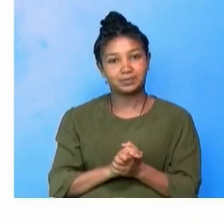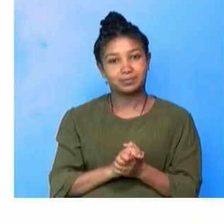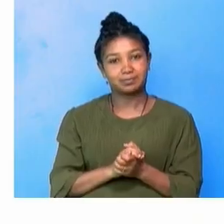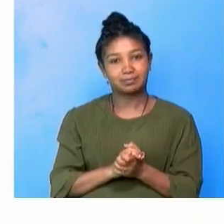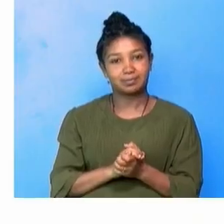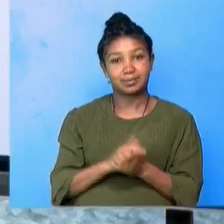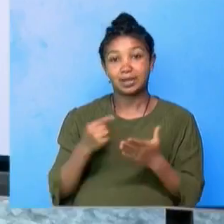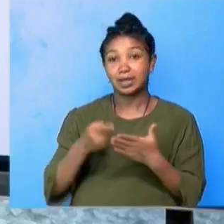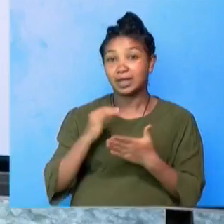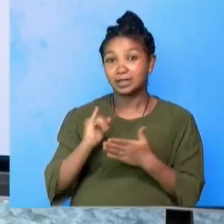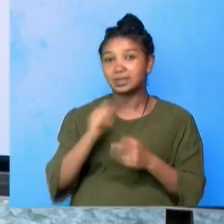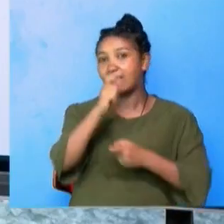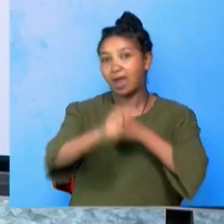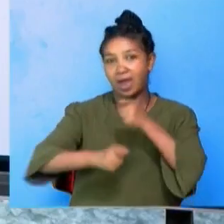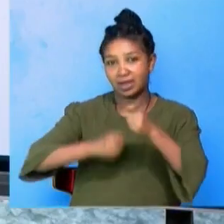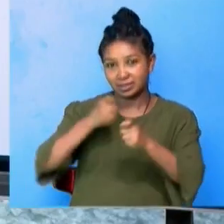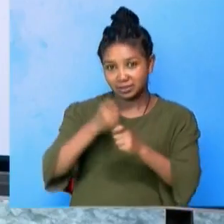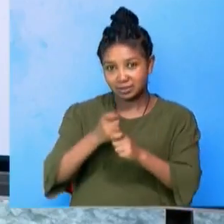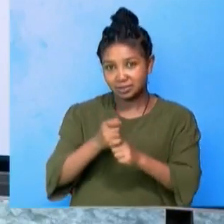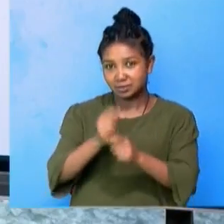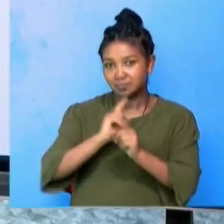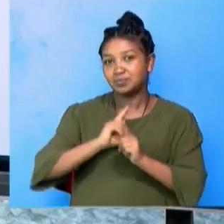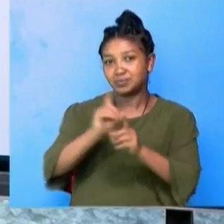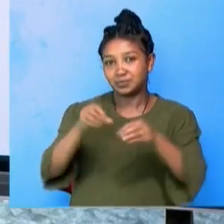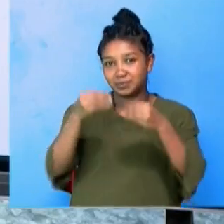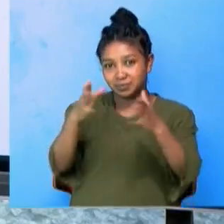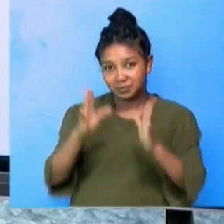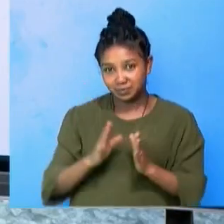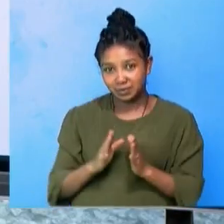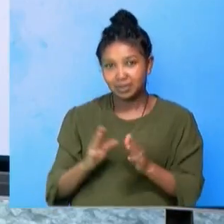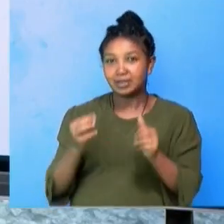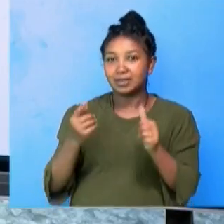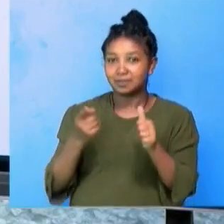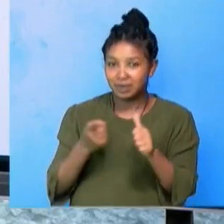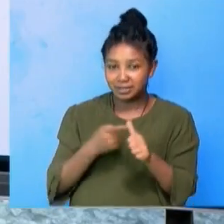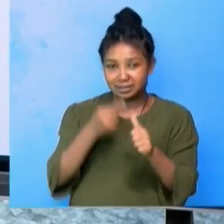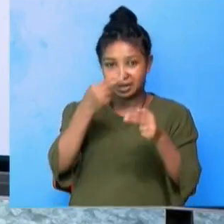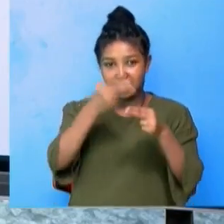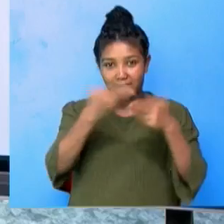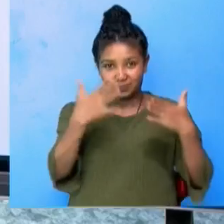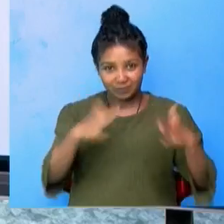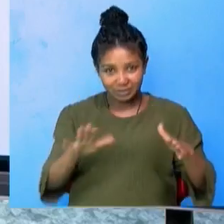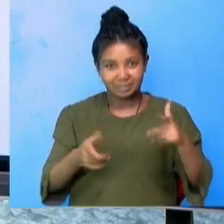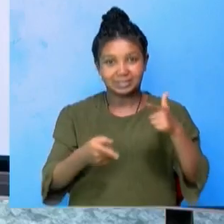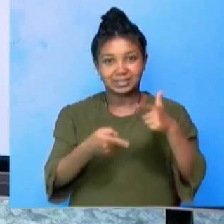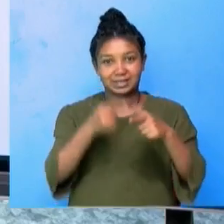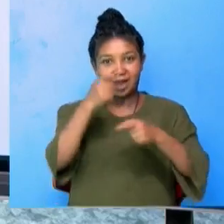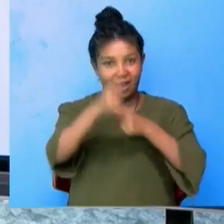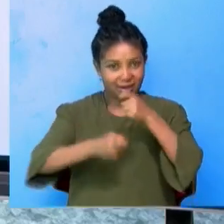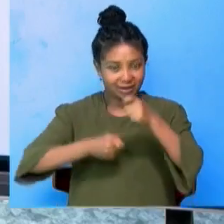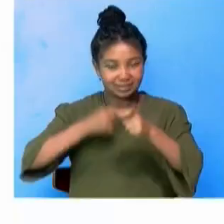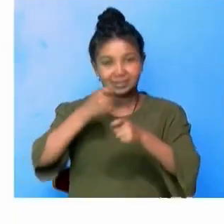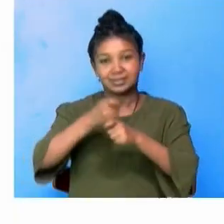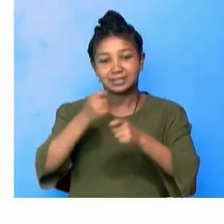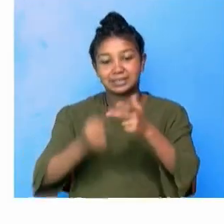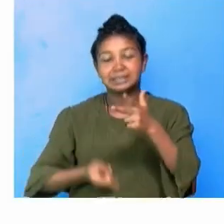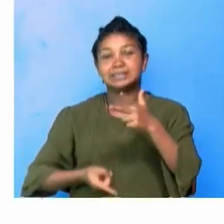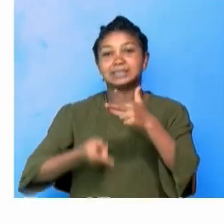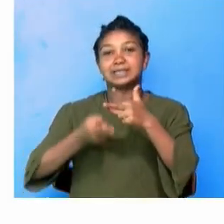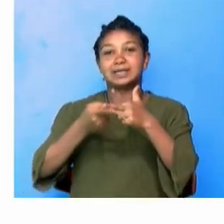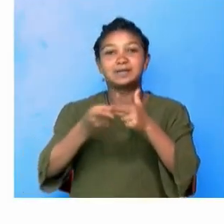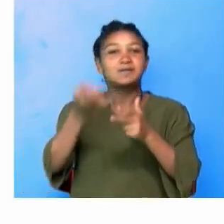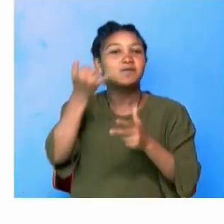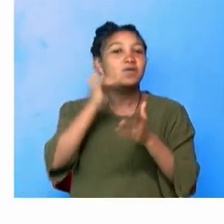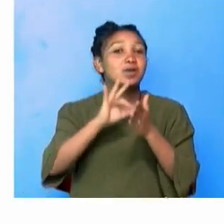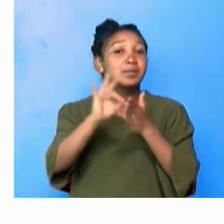Here is the age. You can answer this question. The first name and the next age. It's the next phone